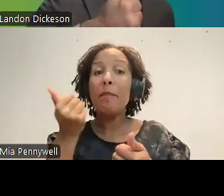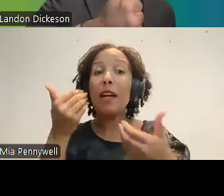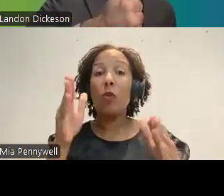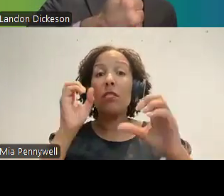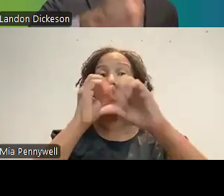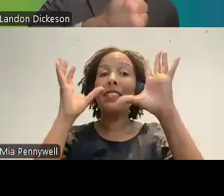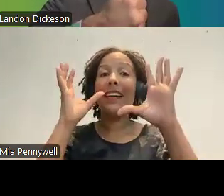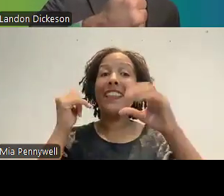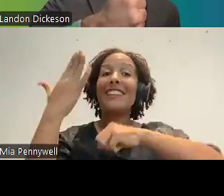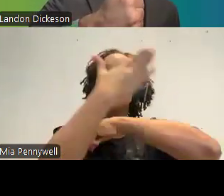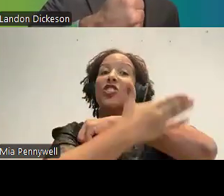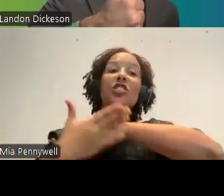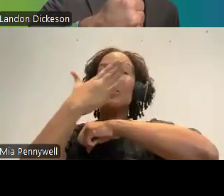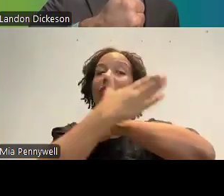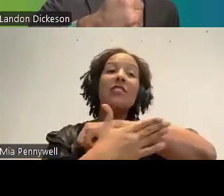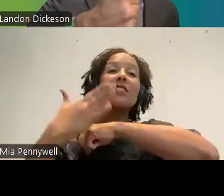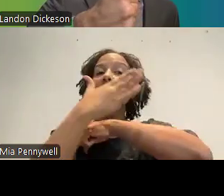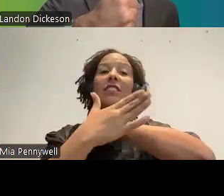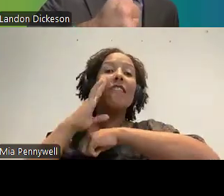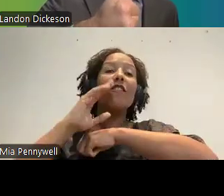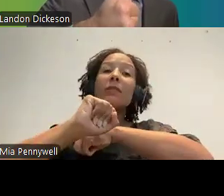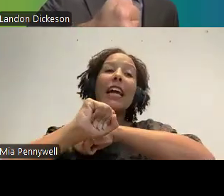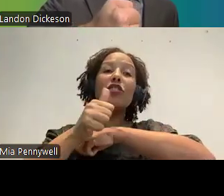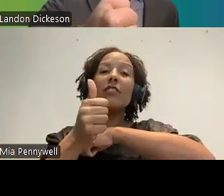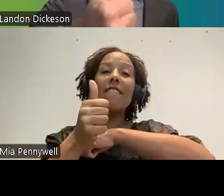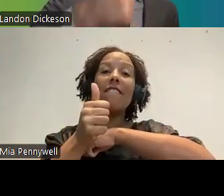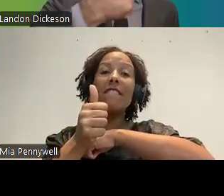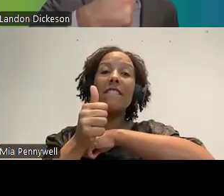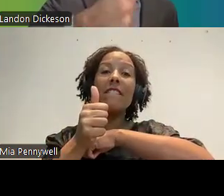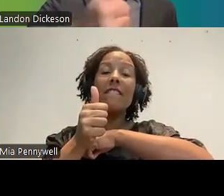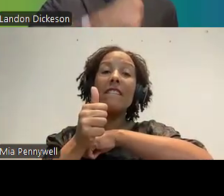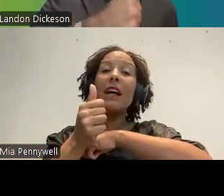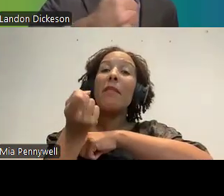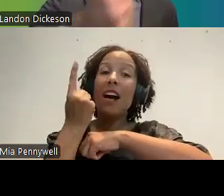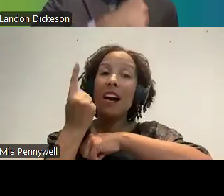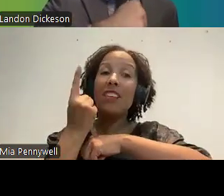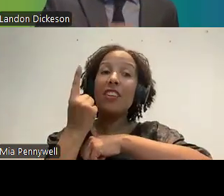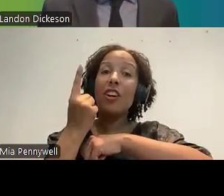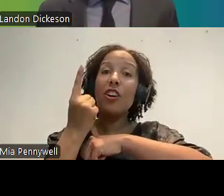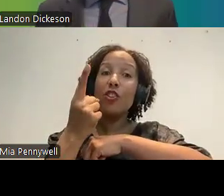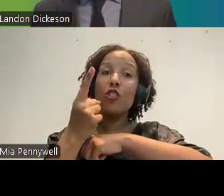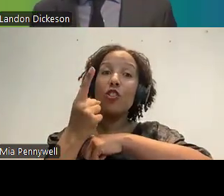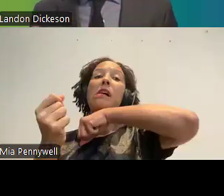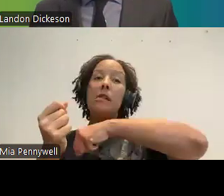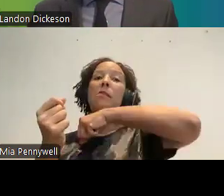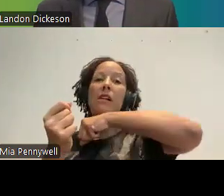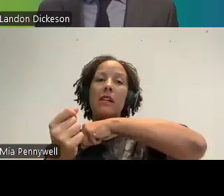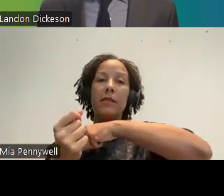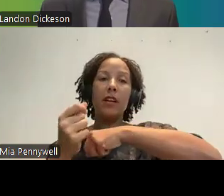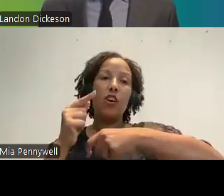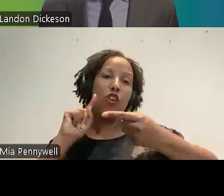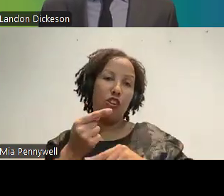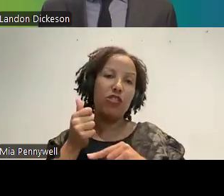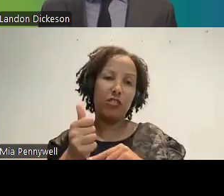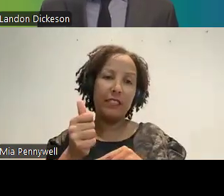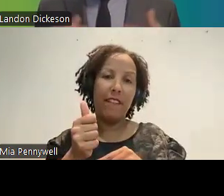shield, something you're using to protect yourself, but also the very thing that you're using to bash yourself in the face and cause yourself harm. So the